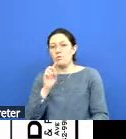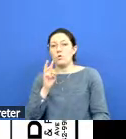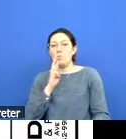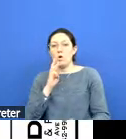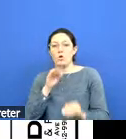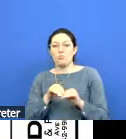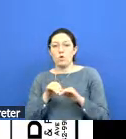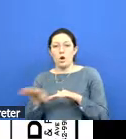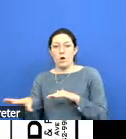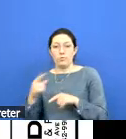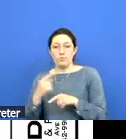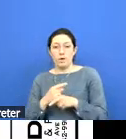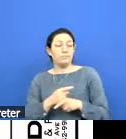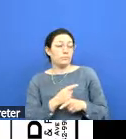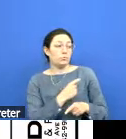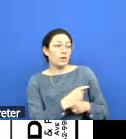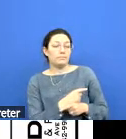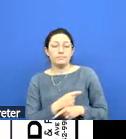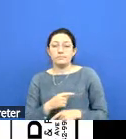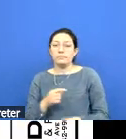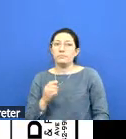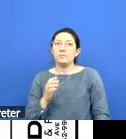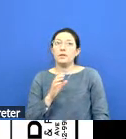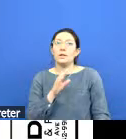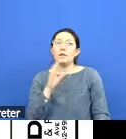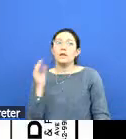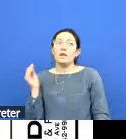Correct. And